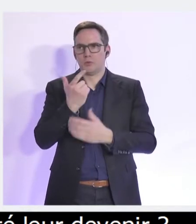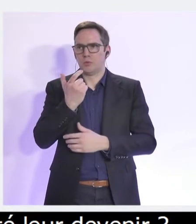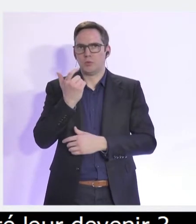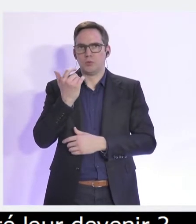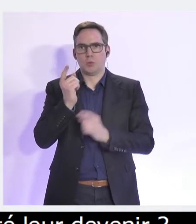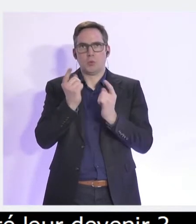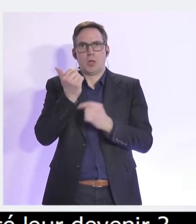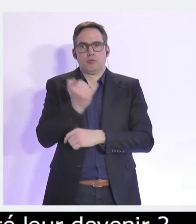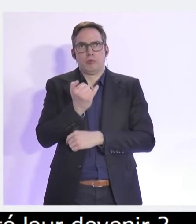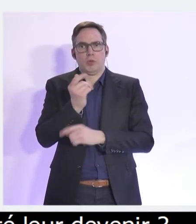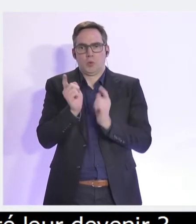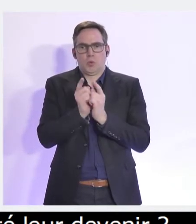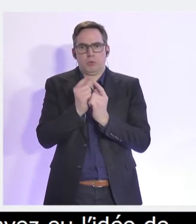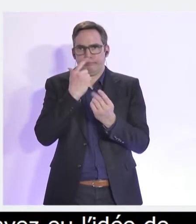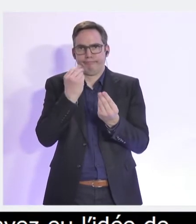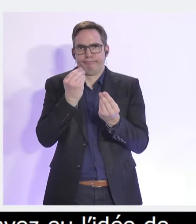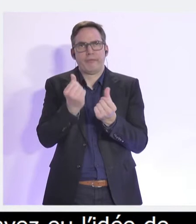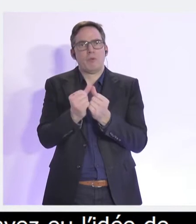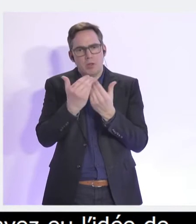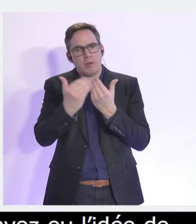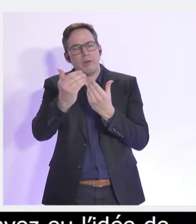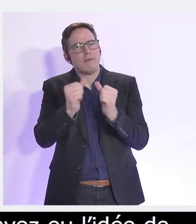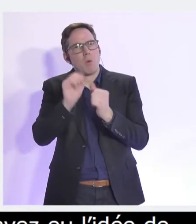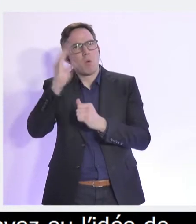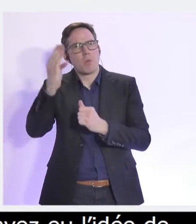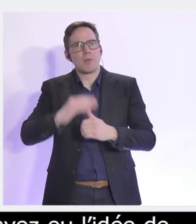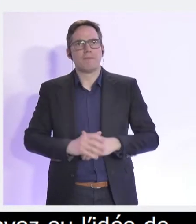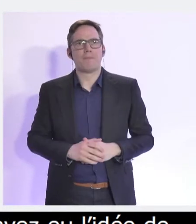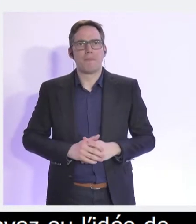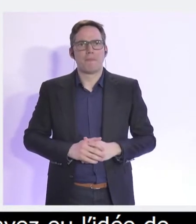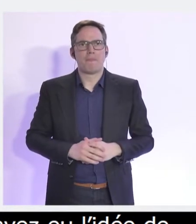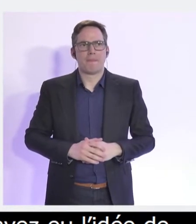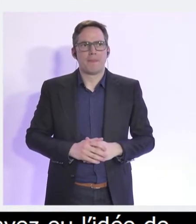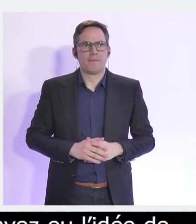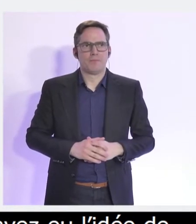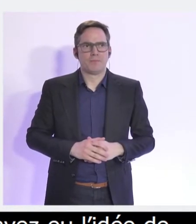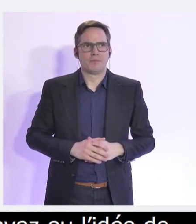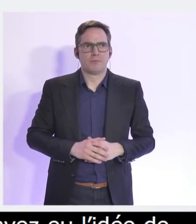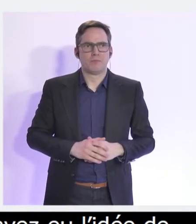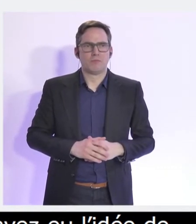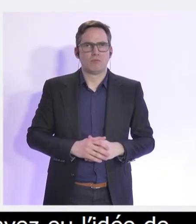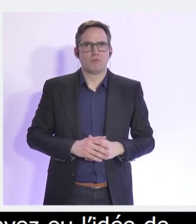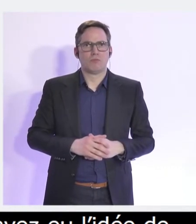one shot. And I had another question in terms of employment. We in France,